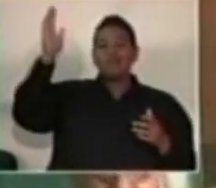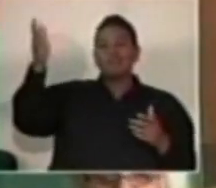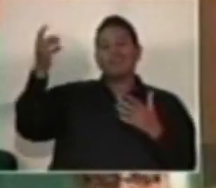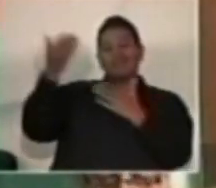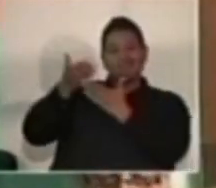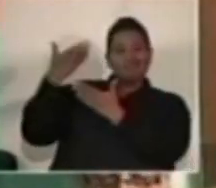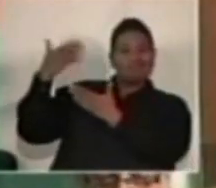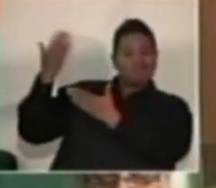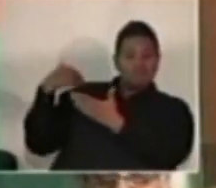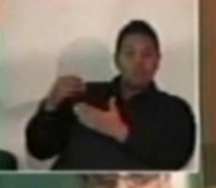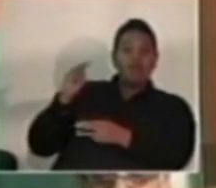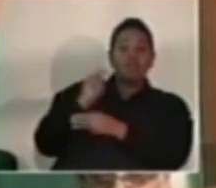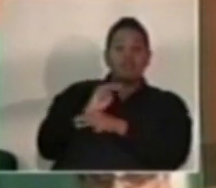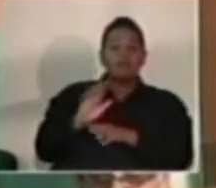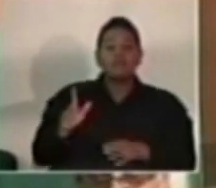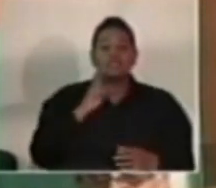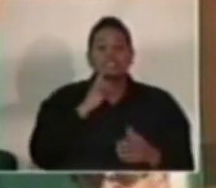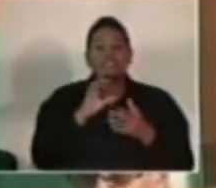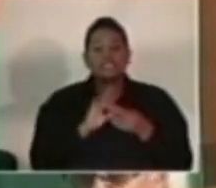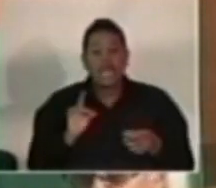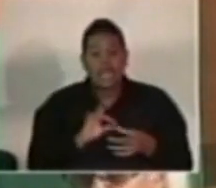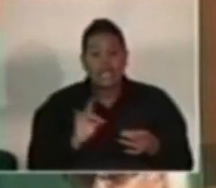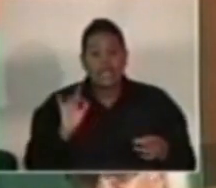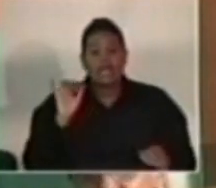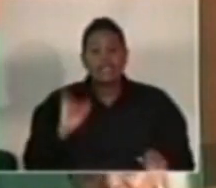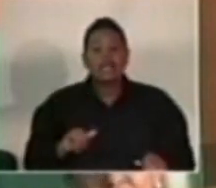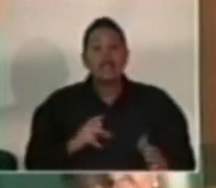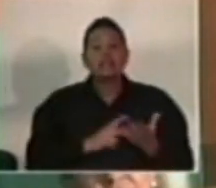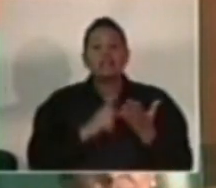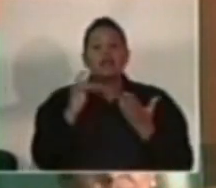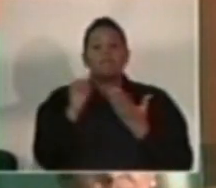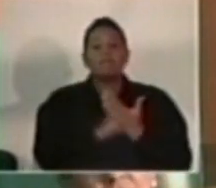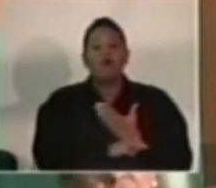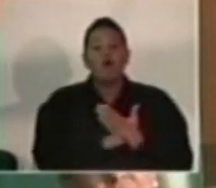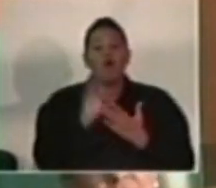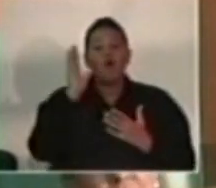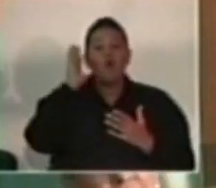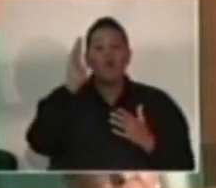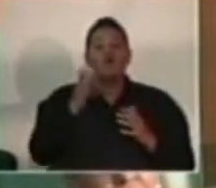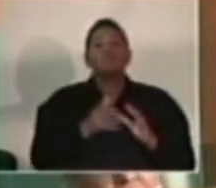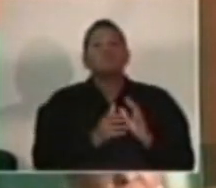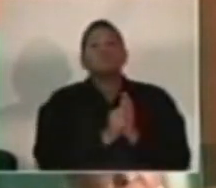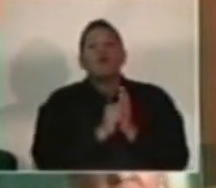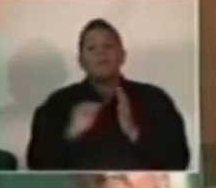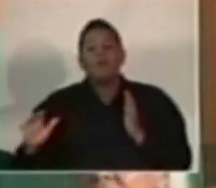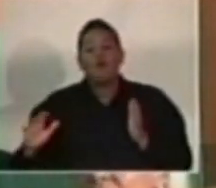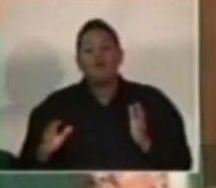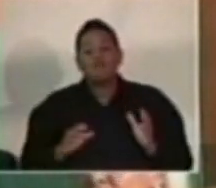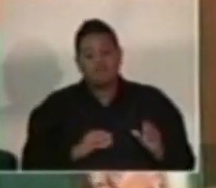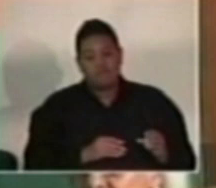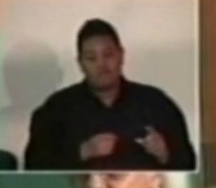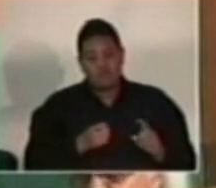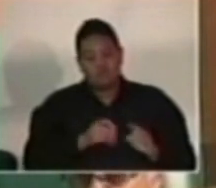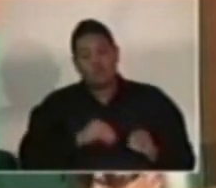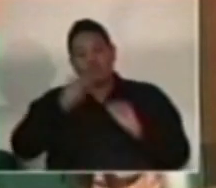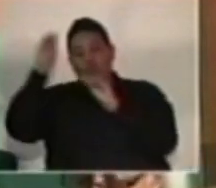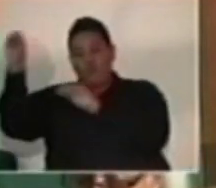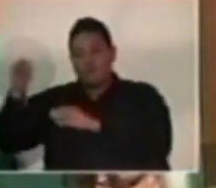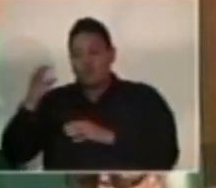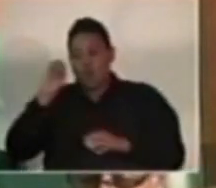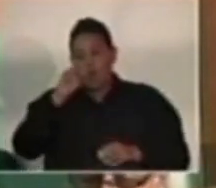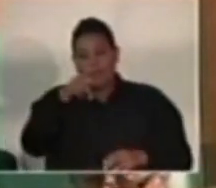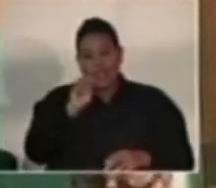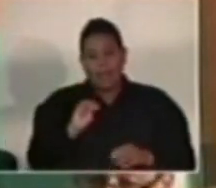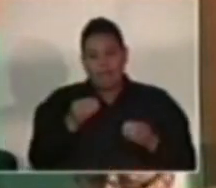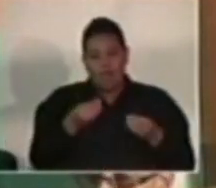the minister stated that the project was removed to the office of the Prime Minister.